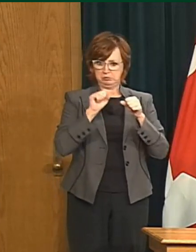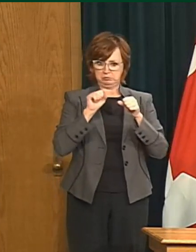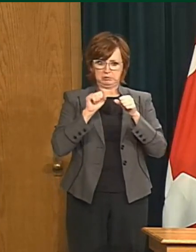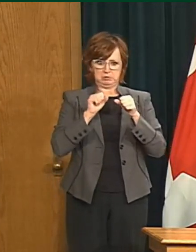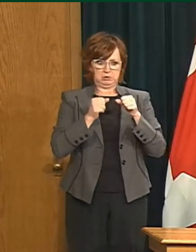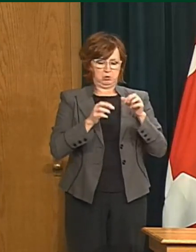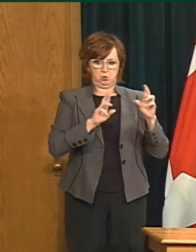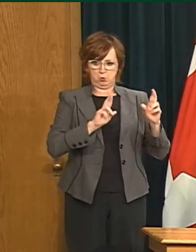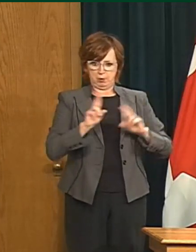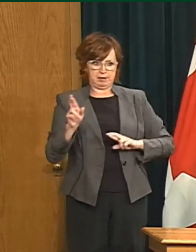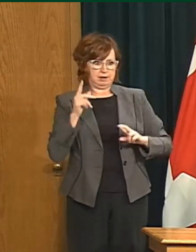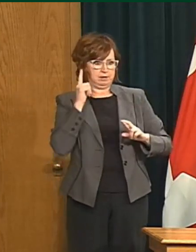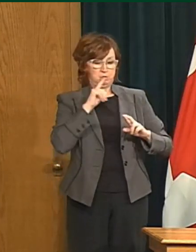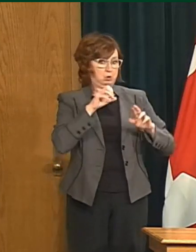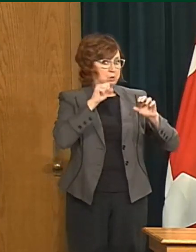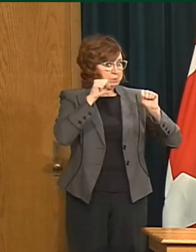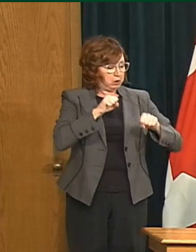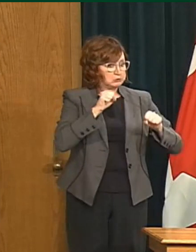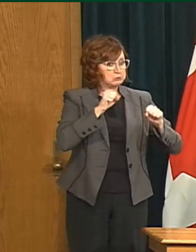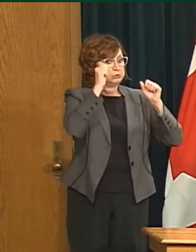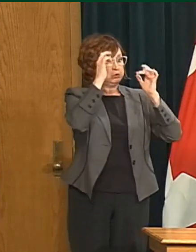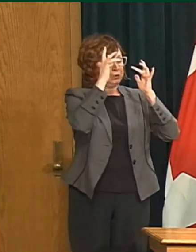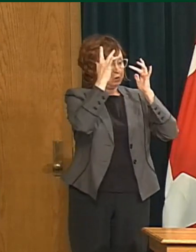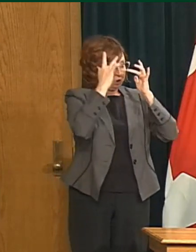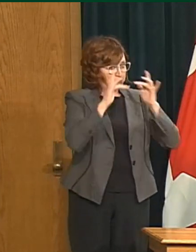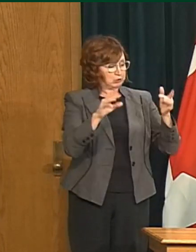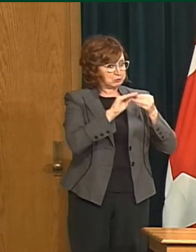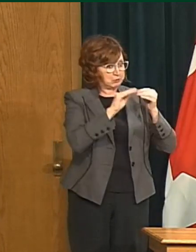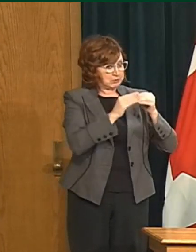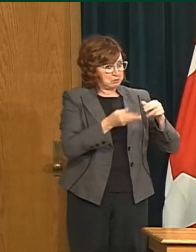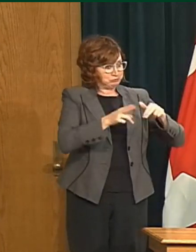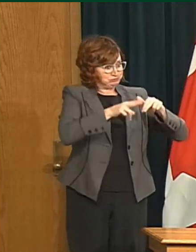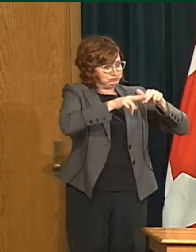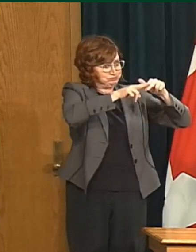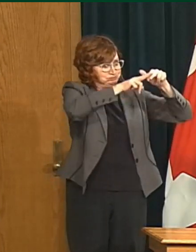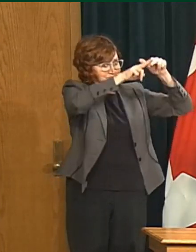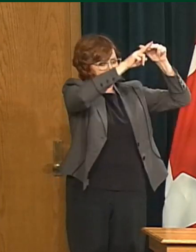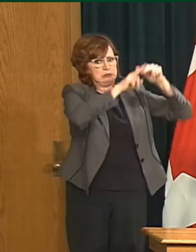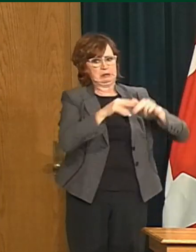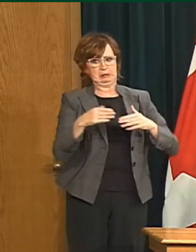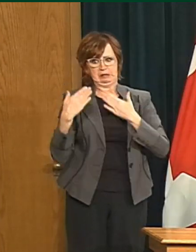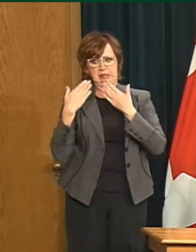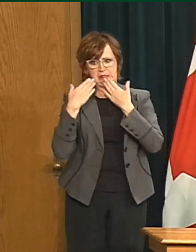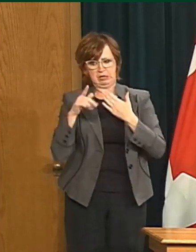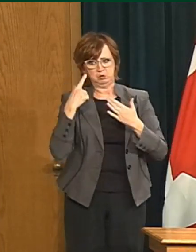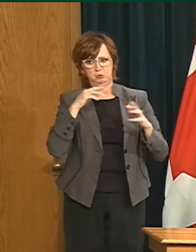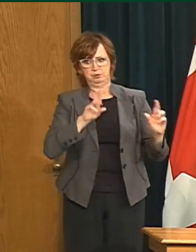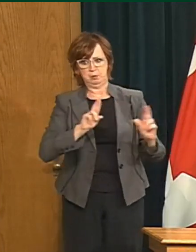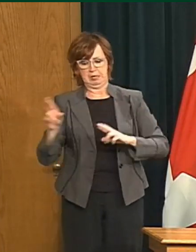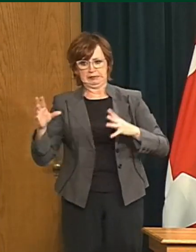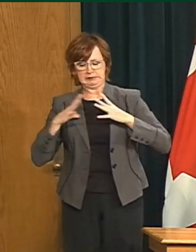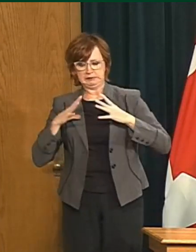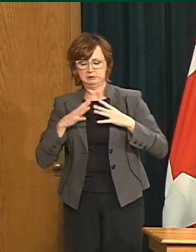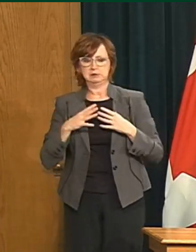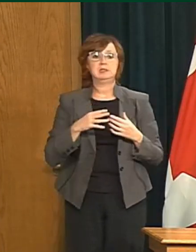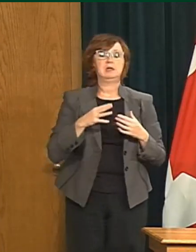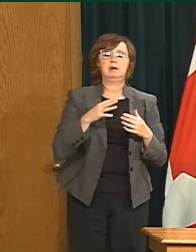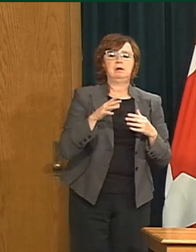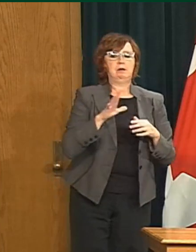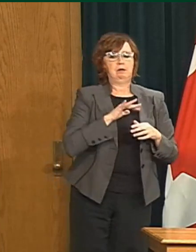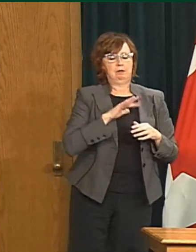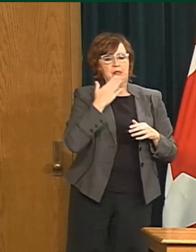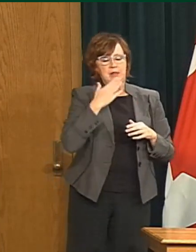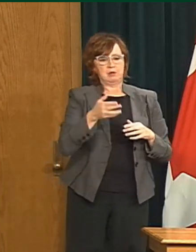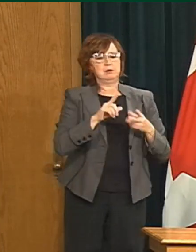Saskatchewan. At the same time, I'm encouraged by the actual case numbers that we have seen in recent days. Today, there